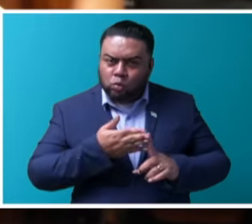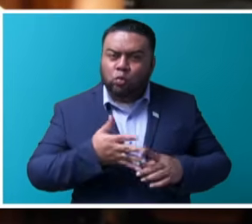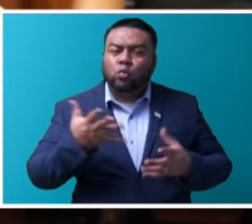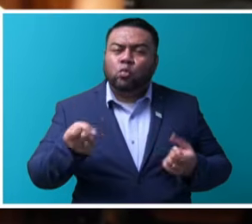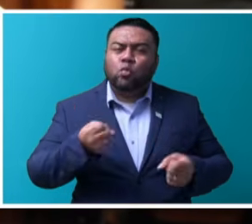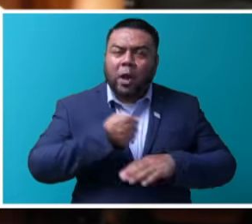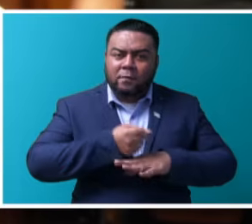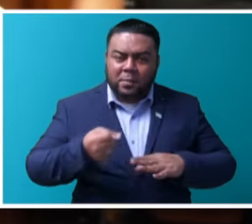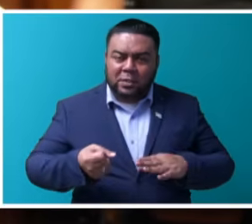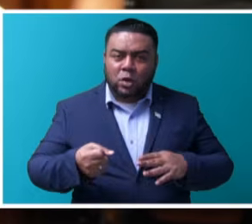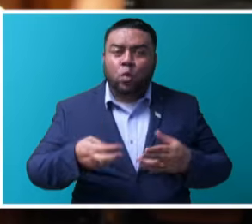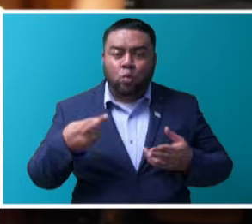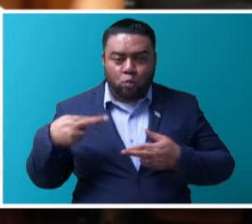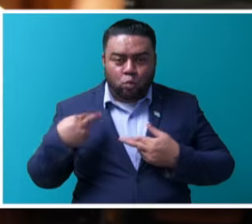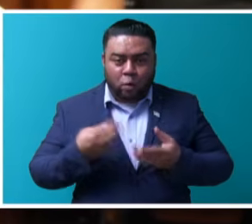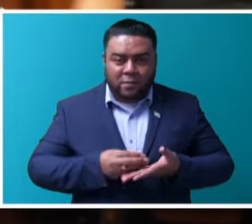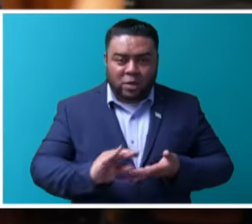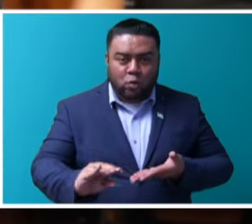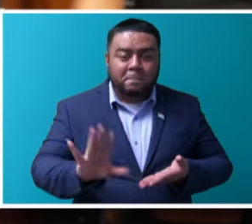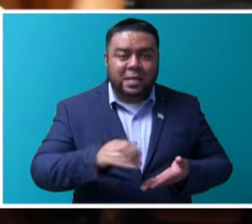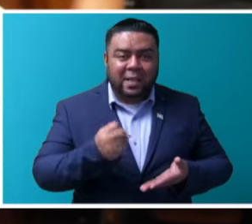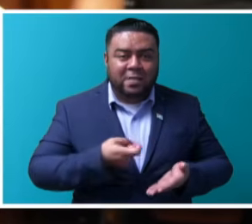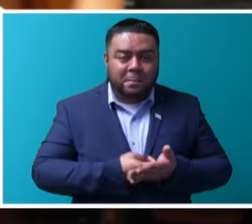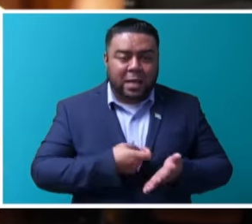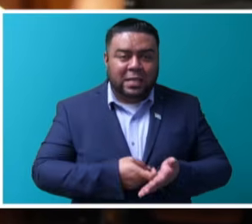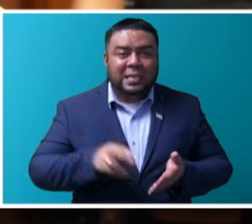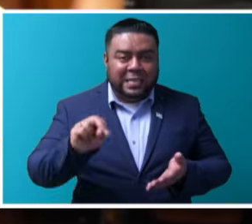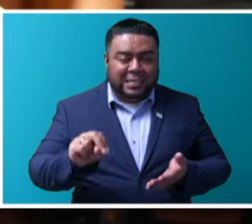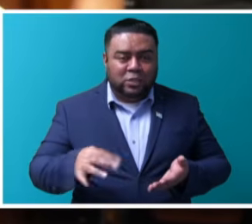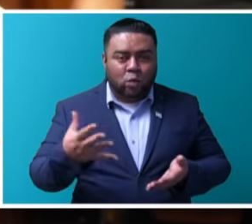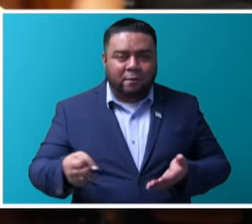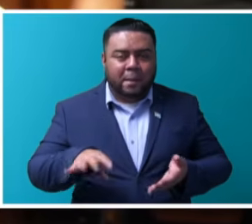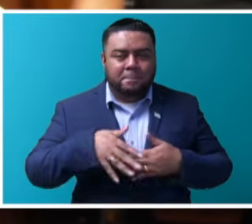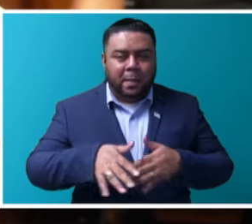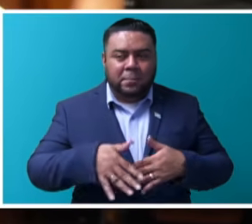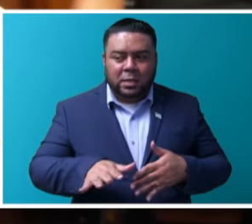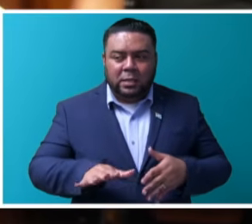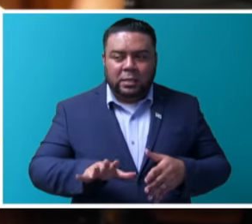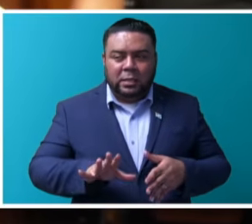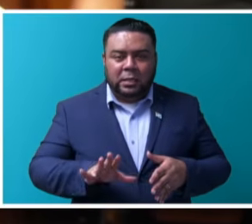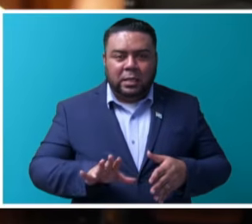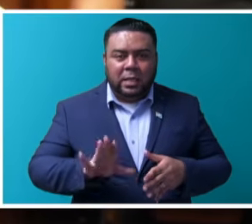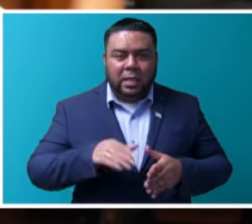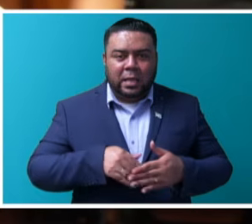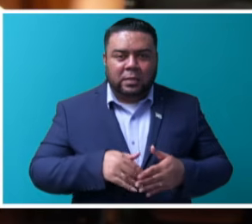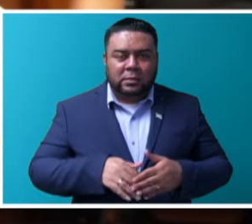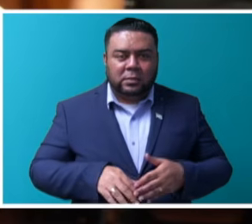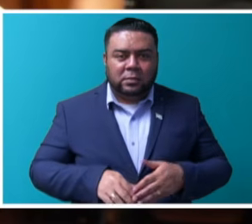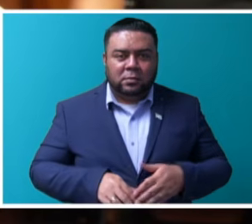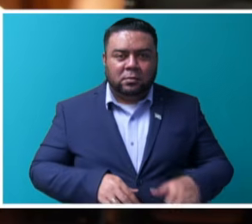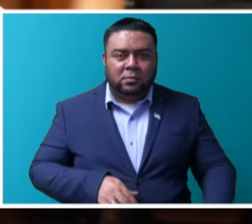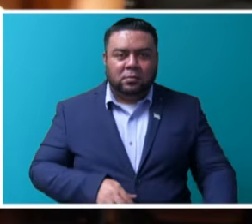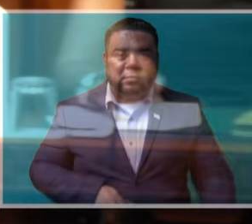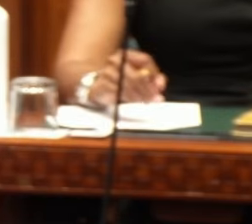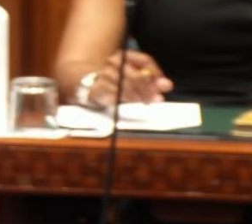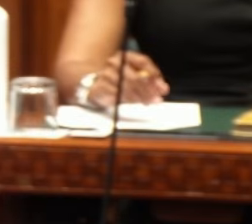revenue. Government must have the money it needs to manage the public debt. Our government did not create the unsustainable